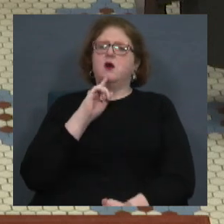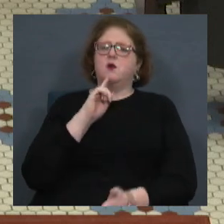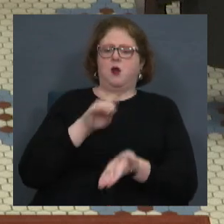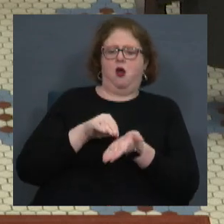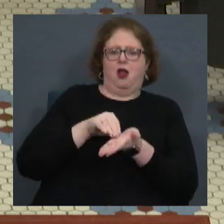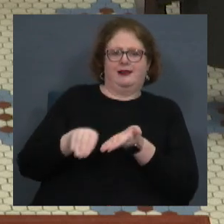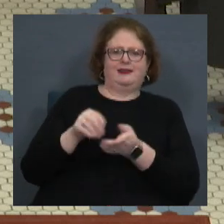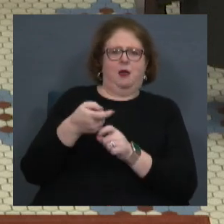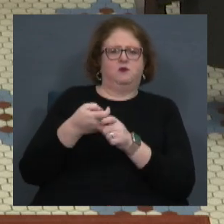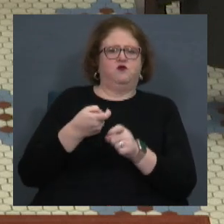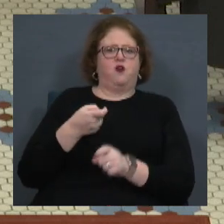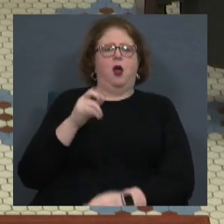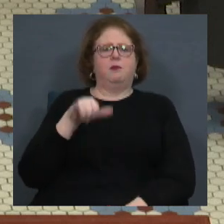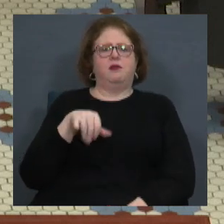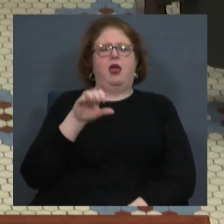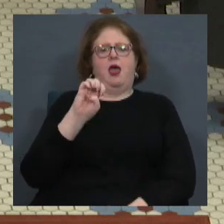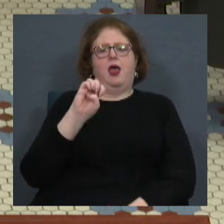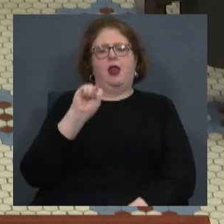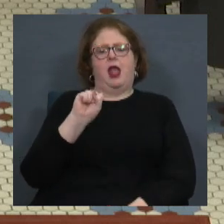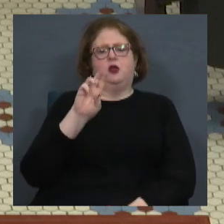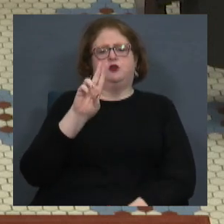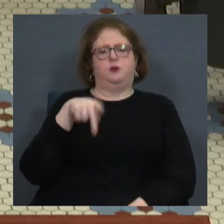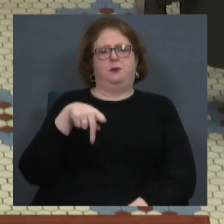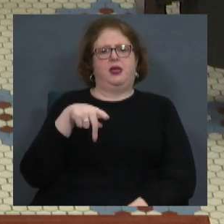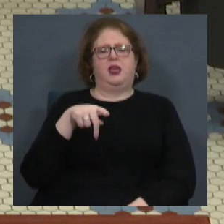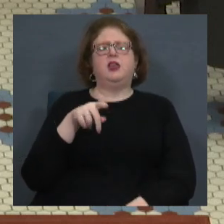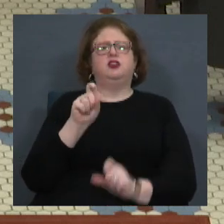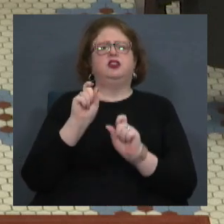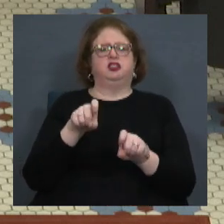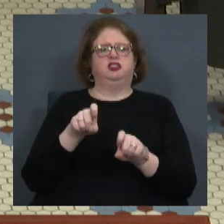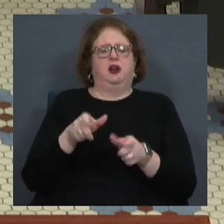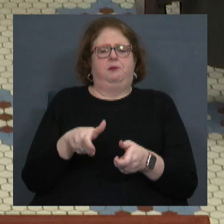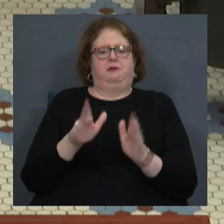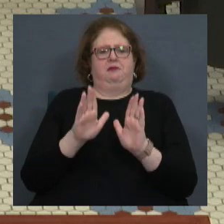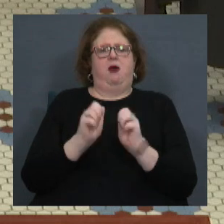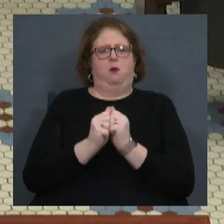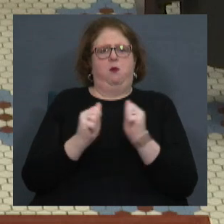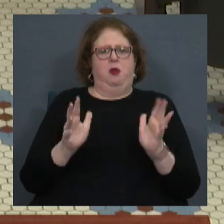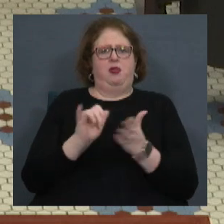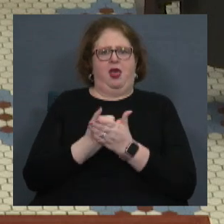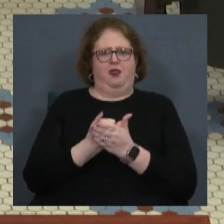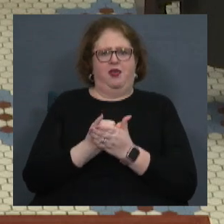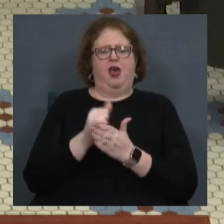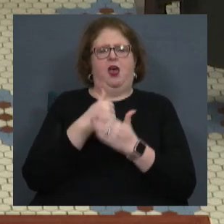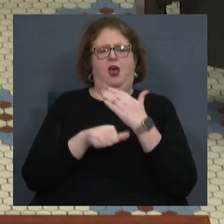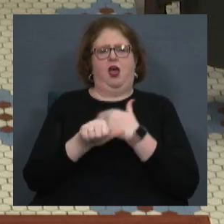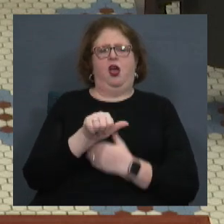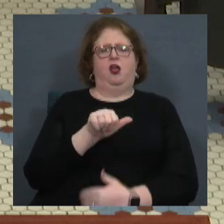SUP process under Section 36-54